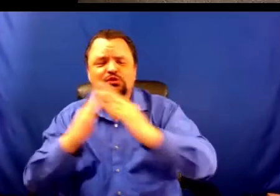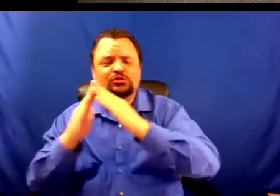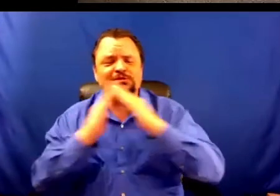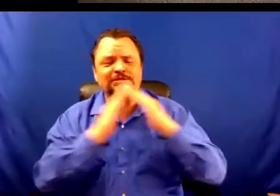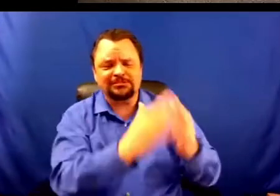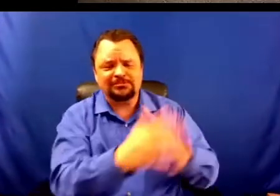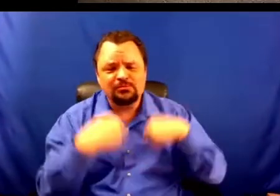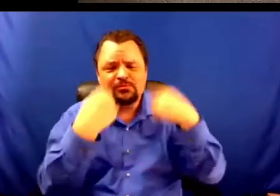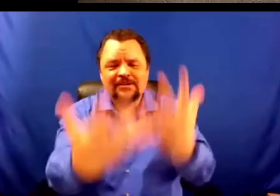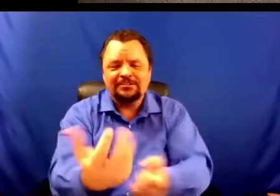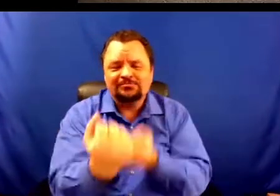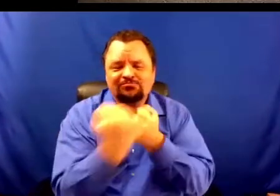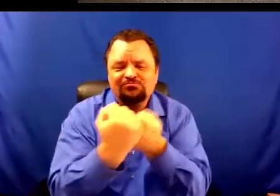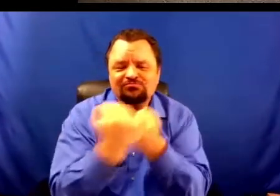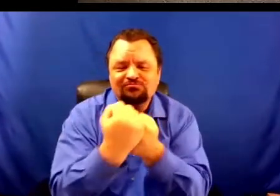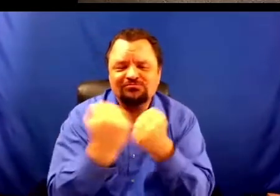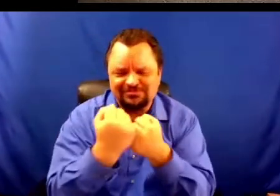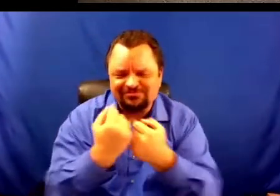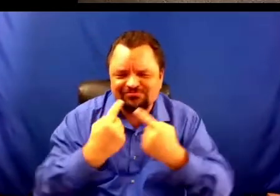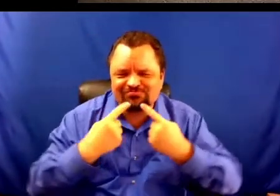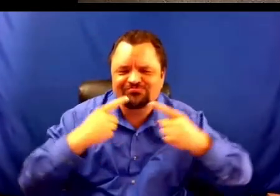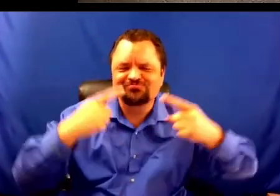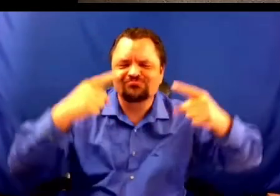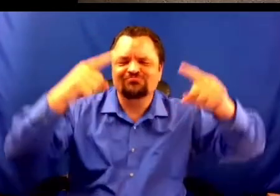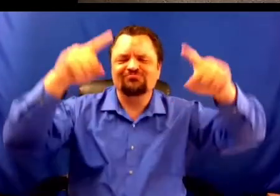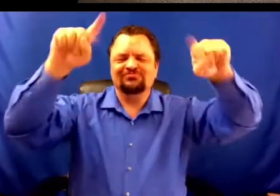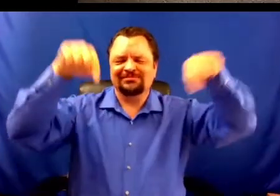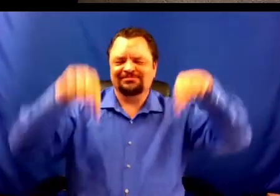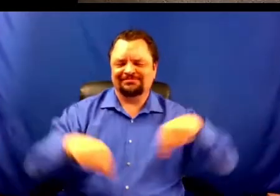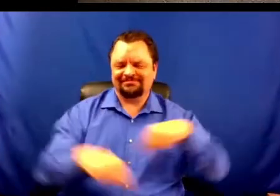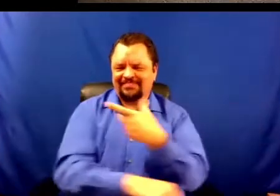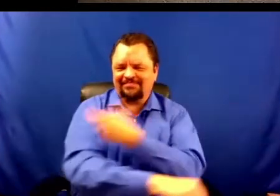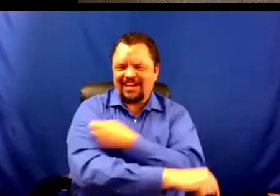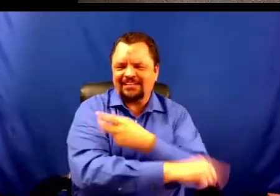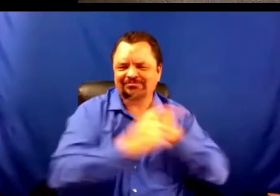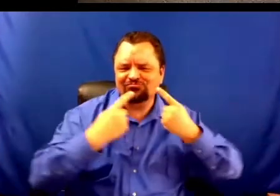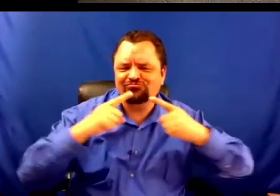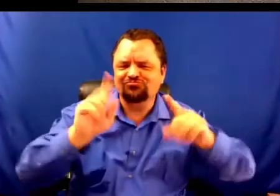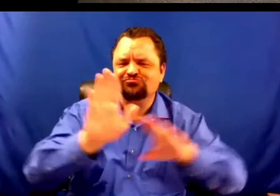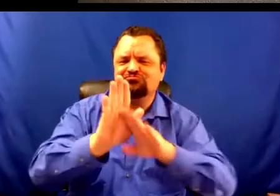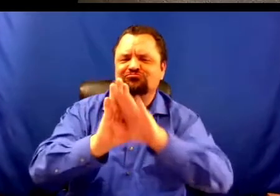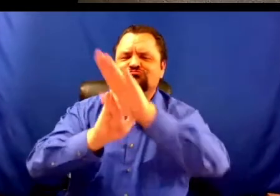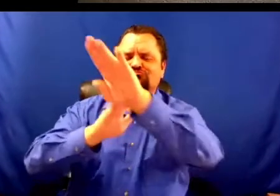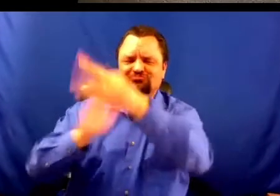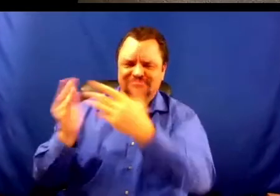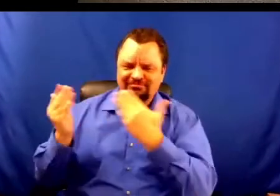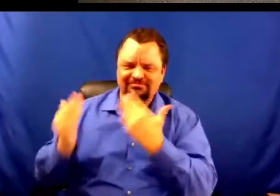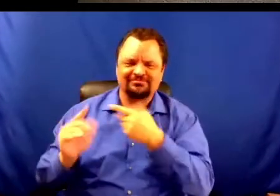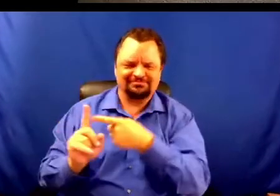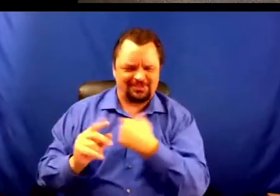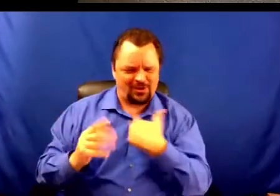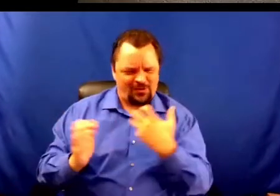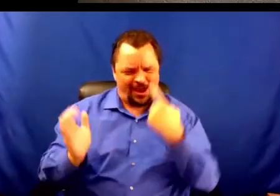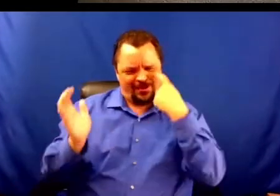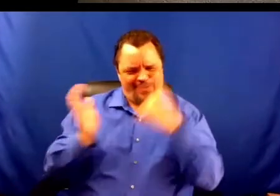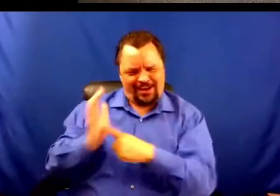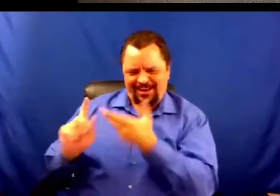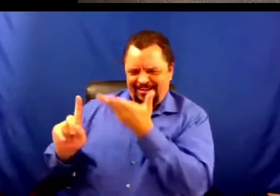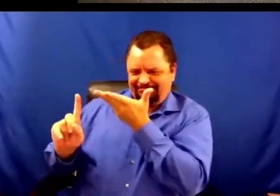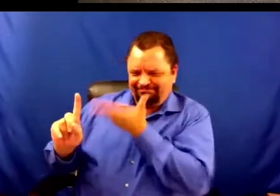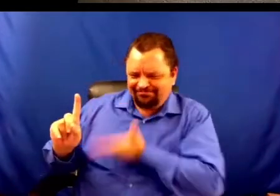to support us also in being successful in providing vaccinations. So we want to recognize